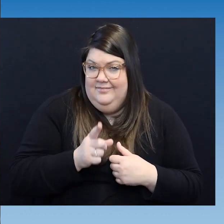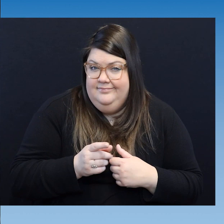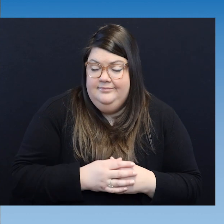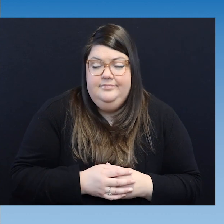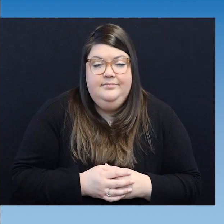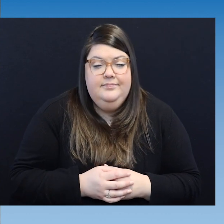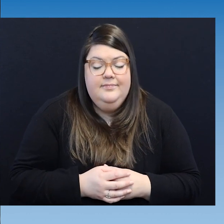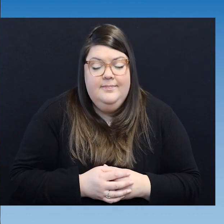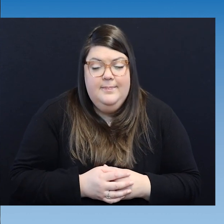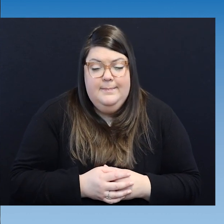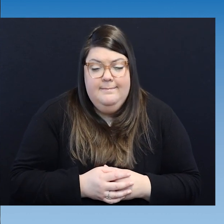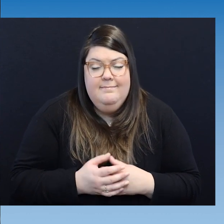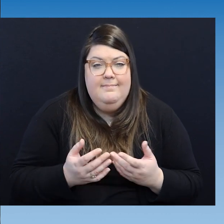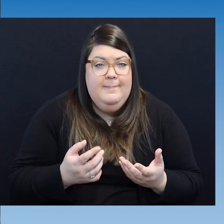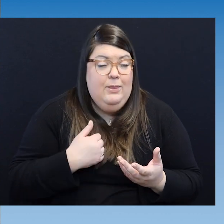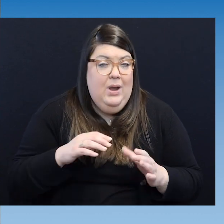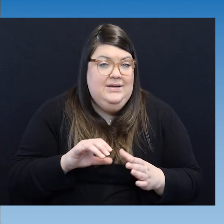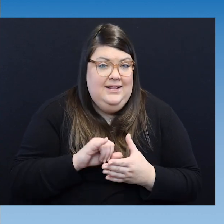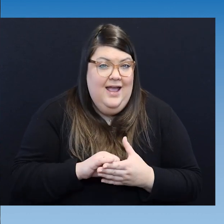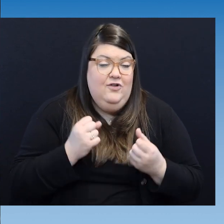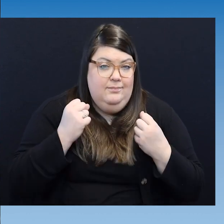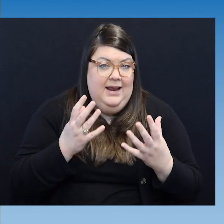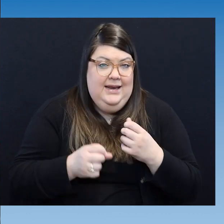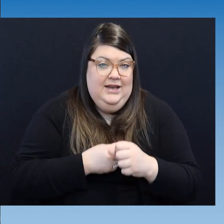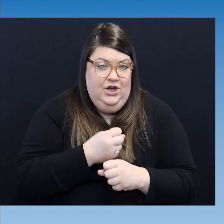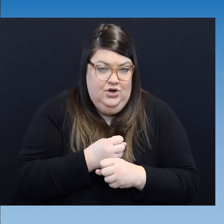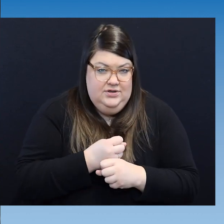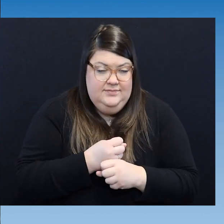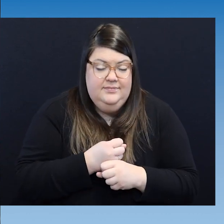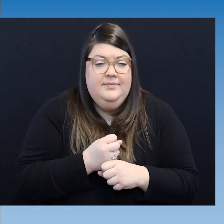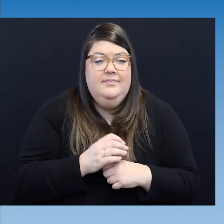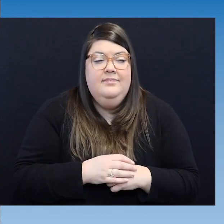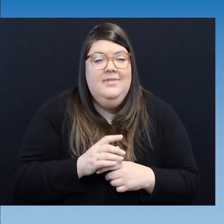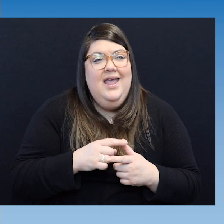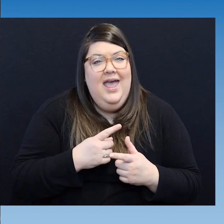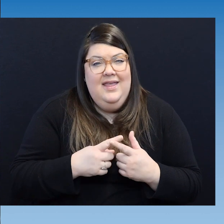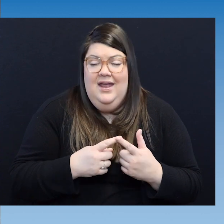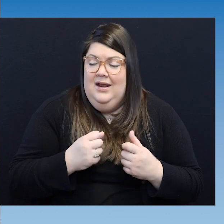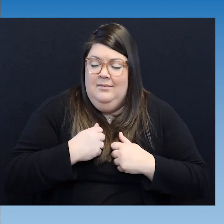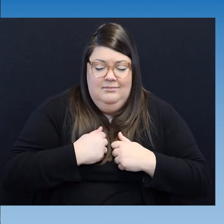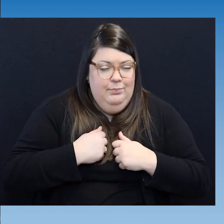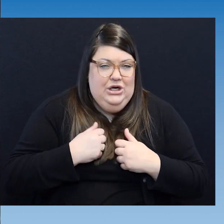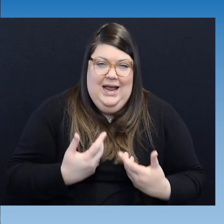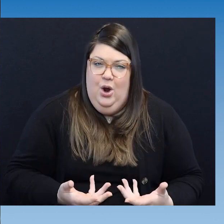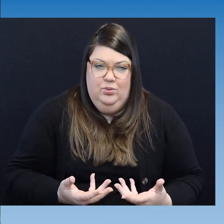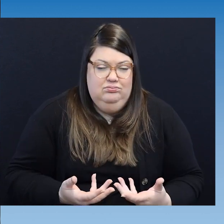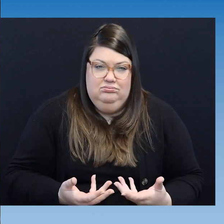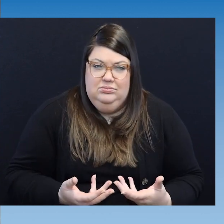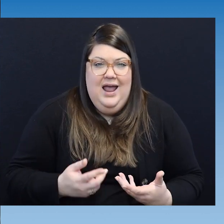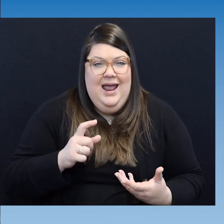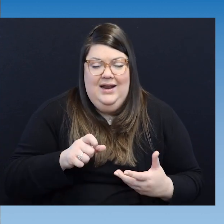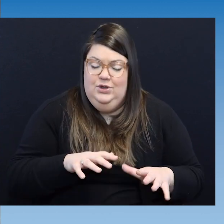I did that for many years, and then I got burned out and I had to get